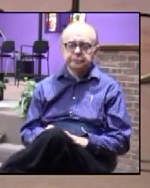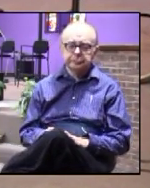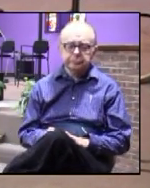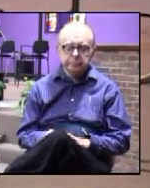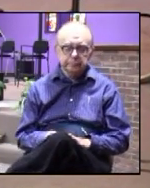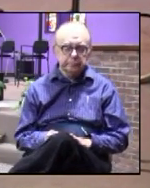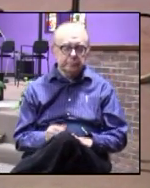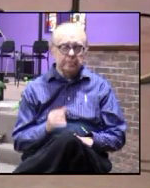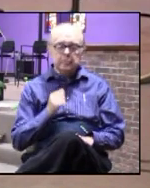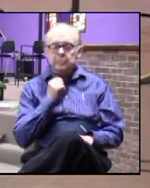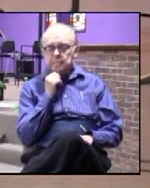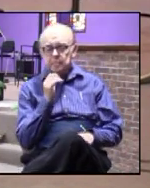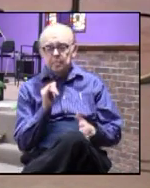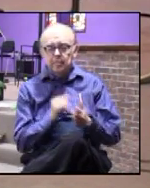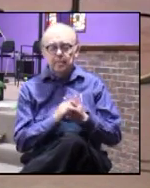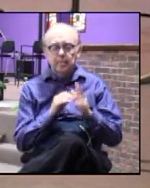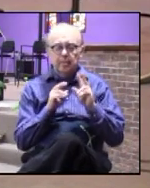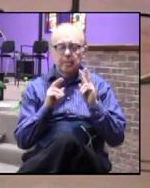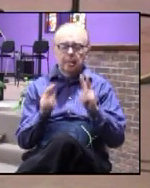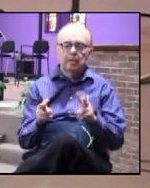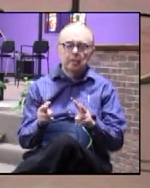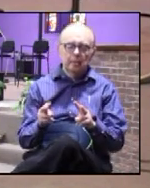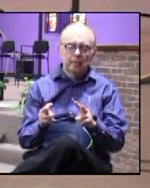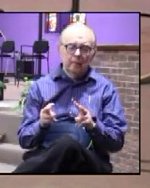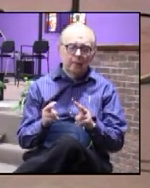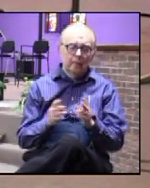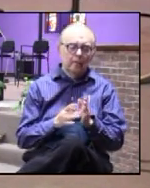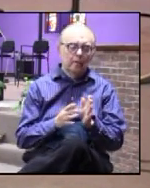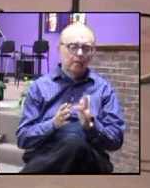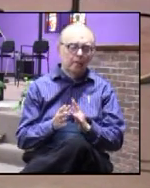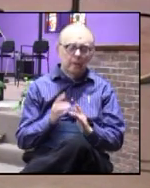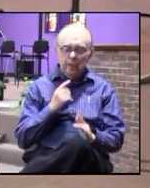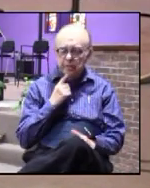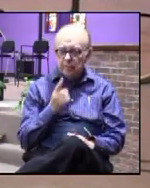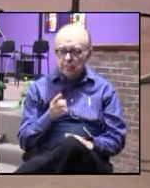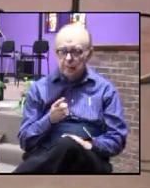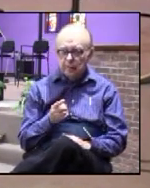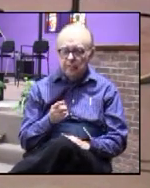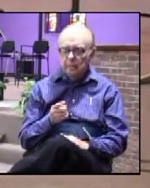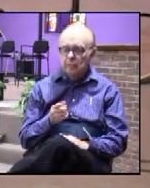not that. Look at what Jesus told her.